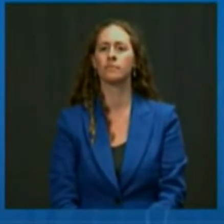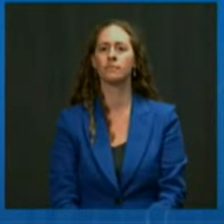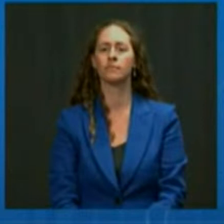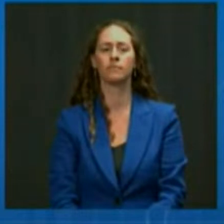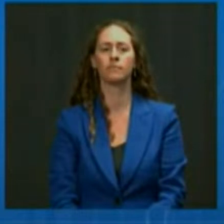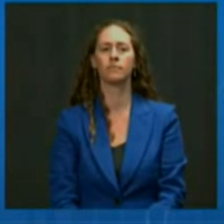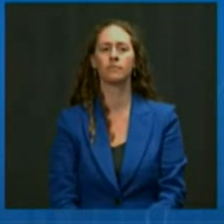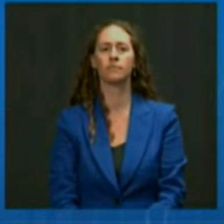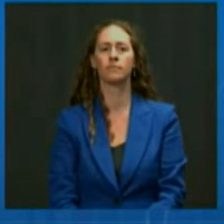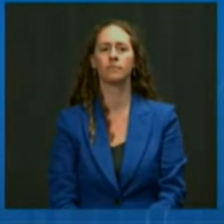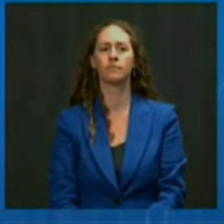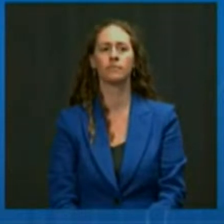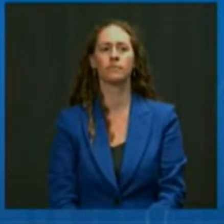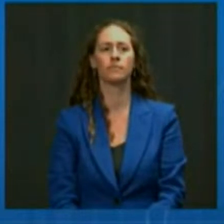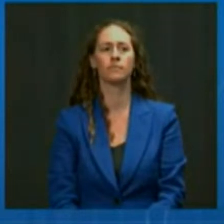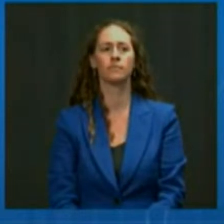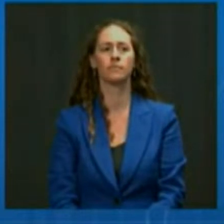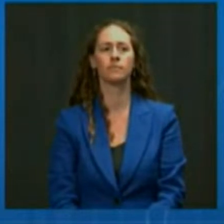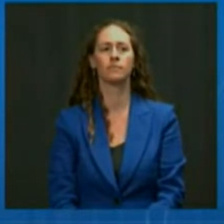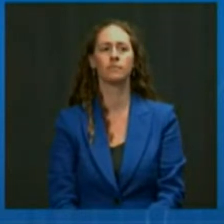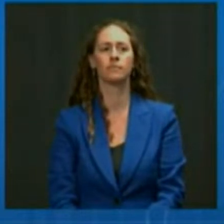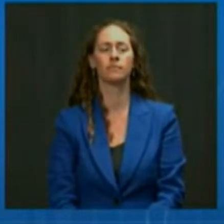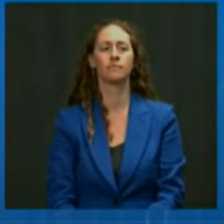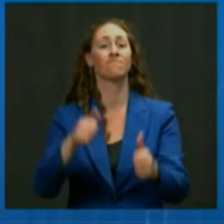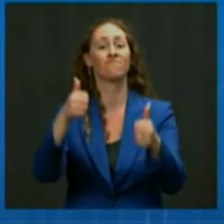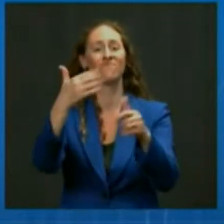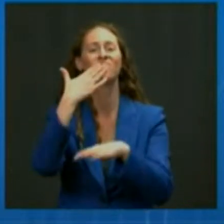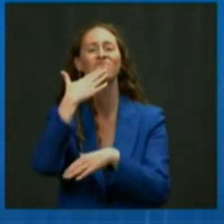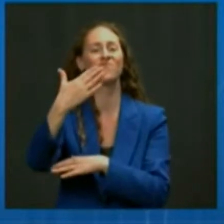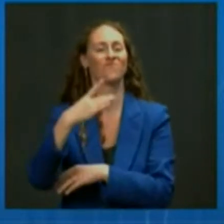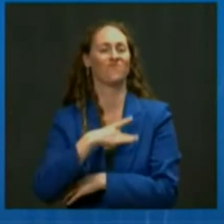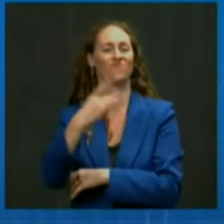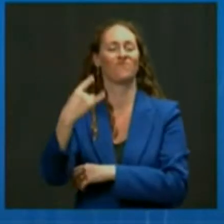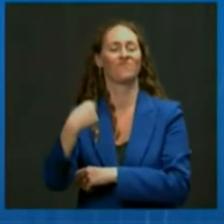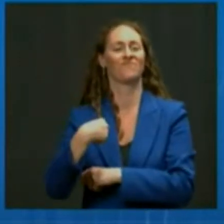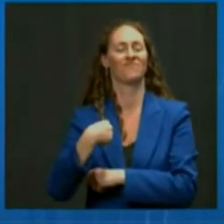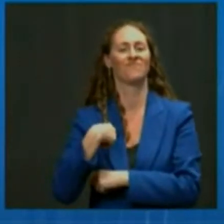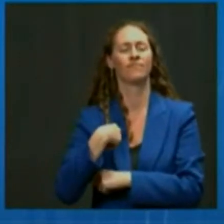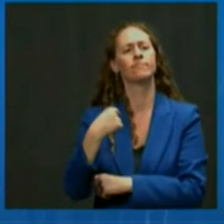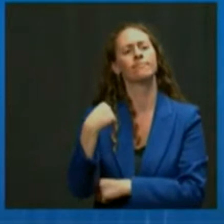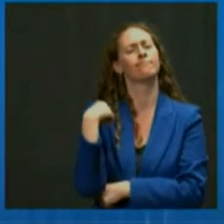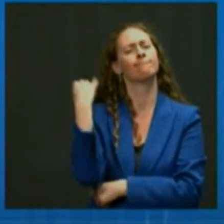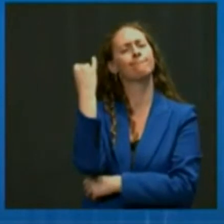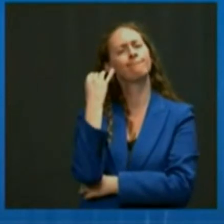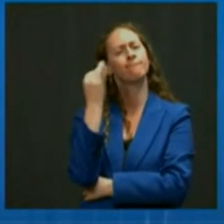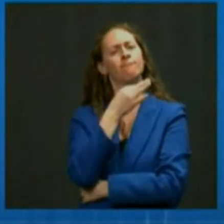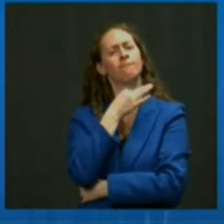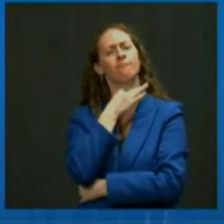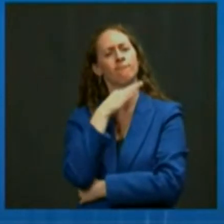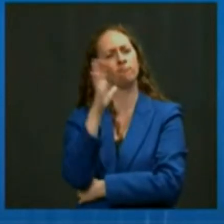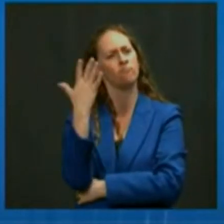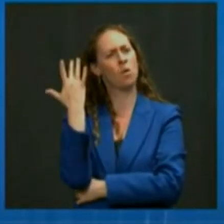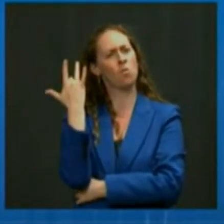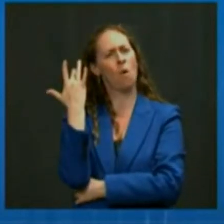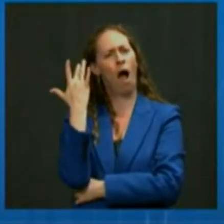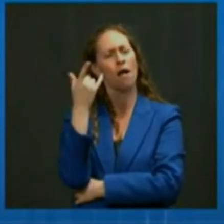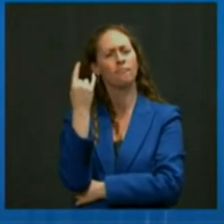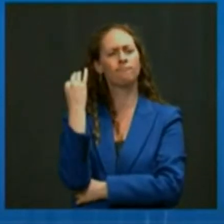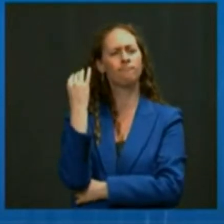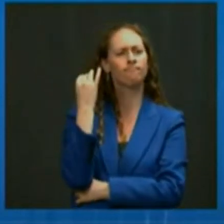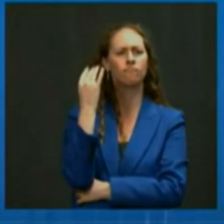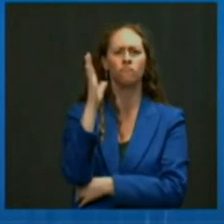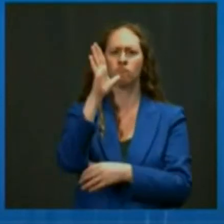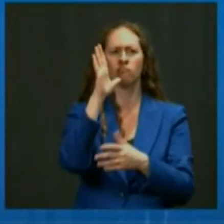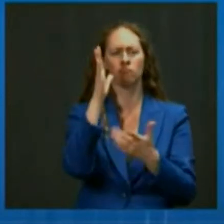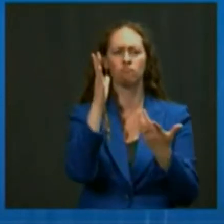Hey there, thanks for taking my question. First of all, why did you guys decide not to limit this to older and more